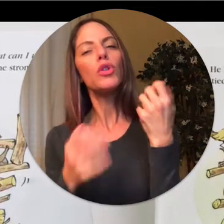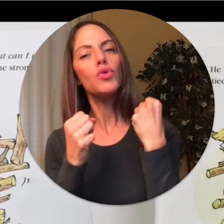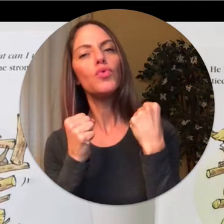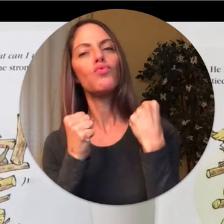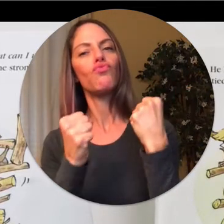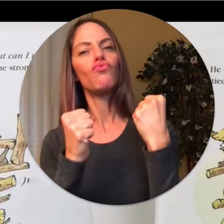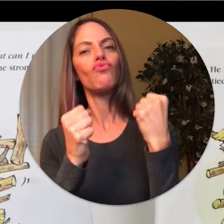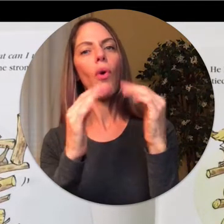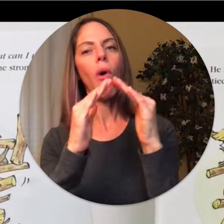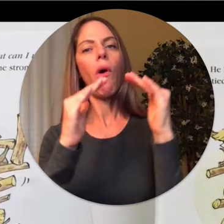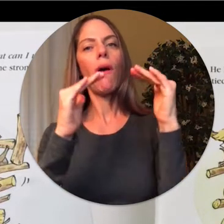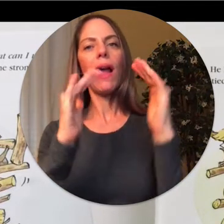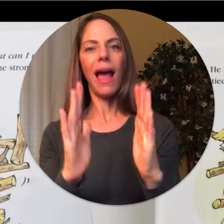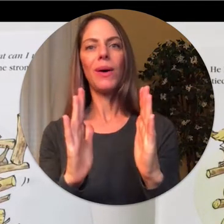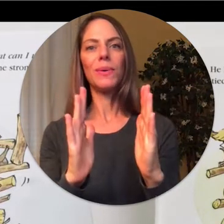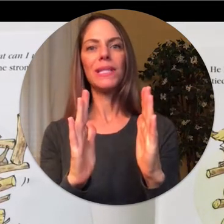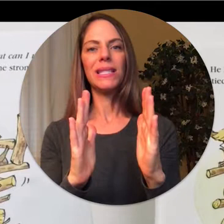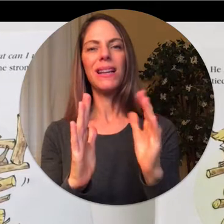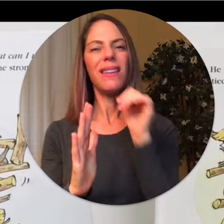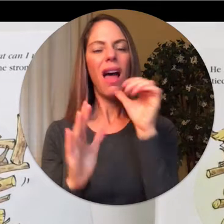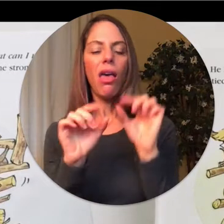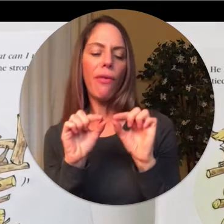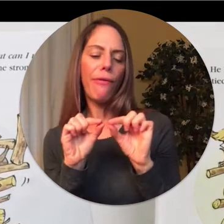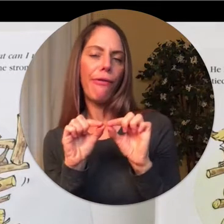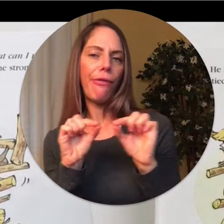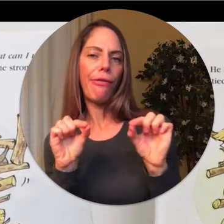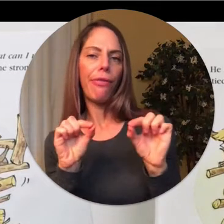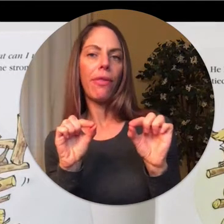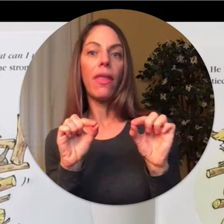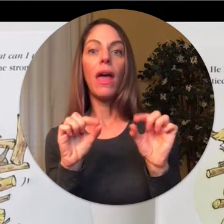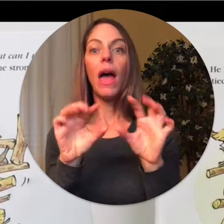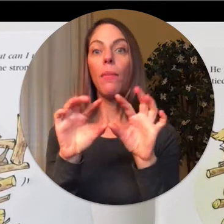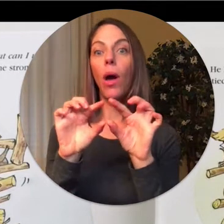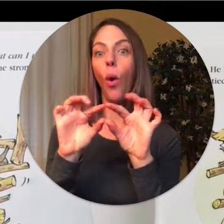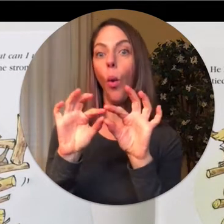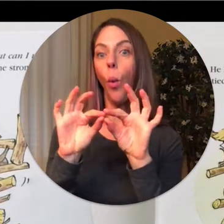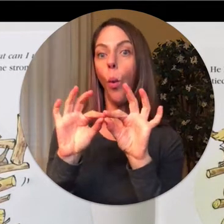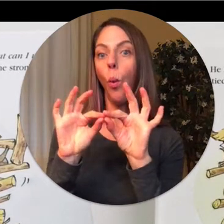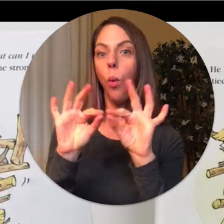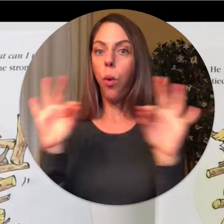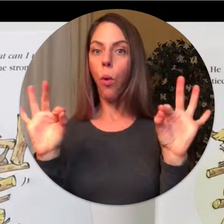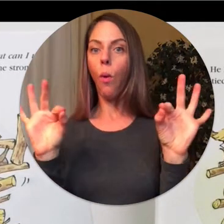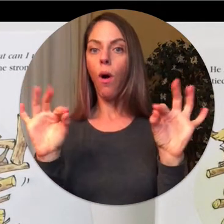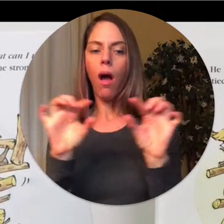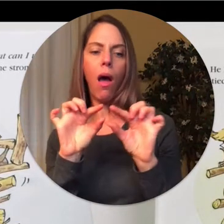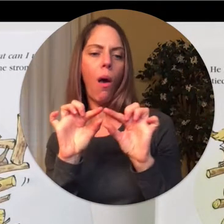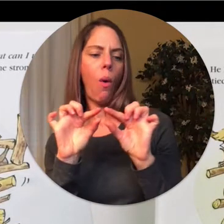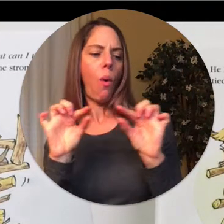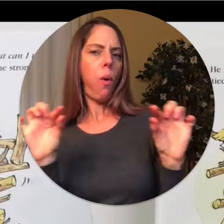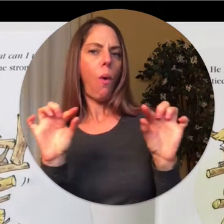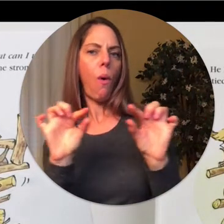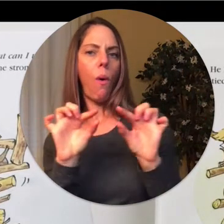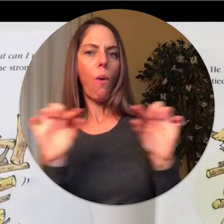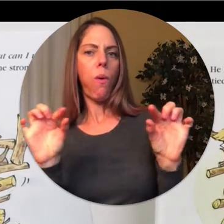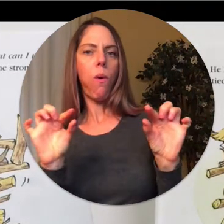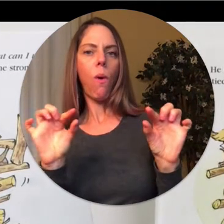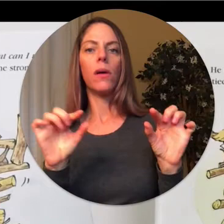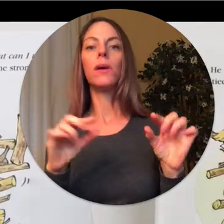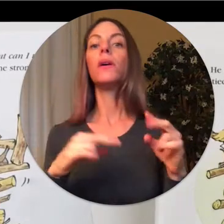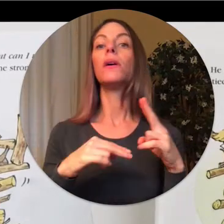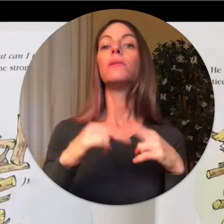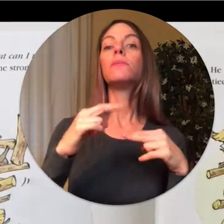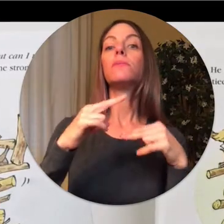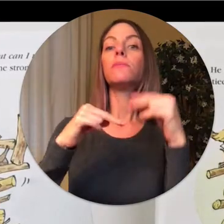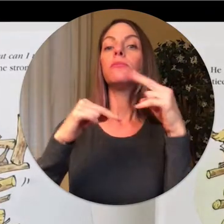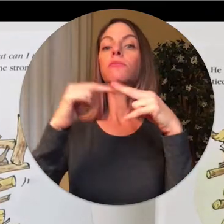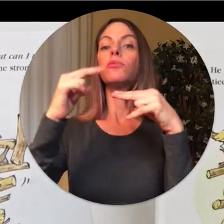straightest sticks he could find. He lashed some of the sticks together and built a frame. Then he tied sticks